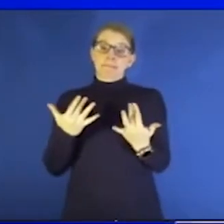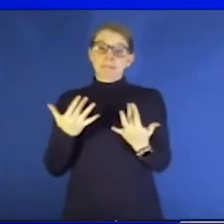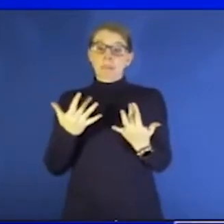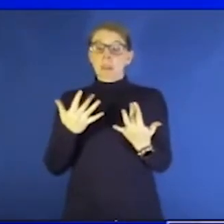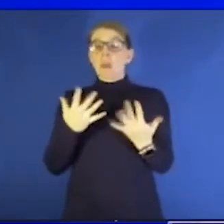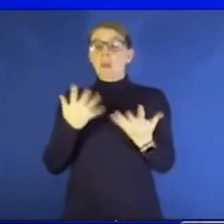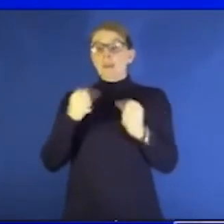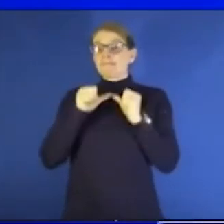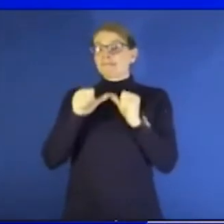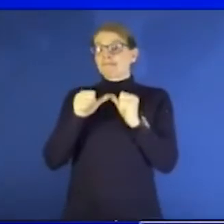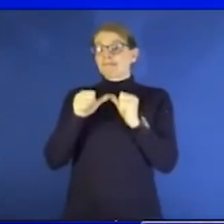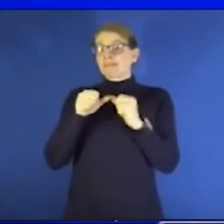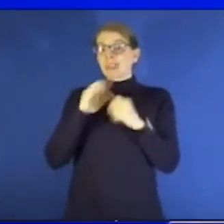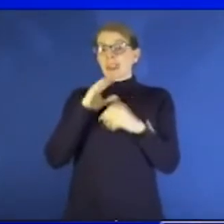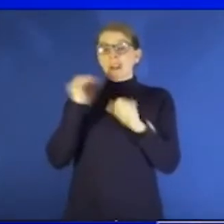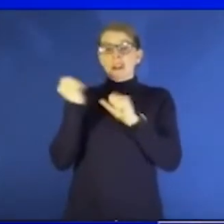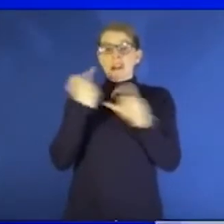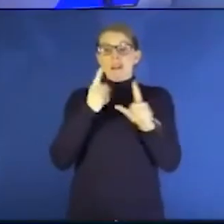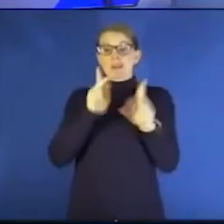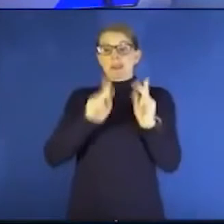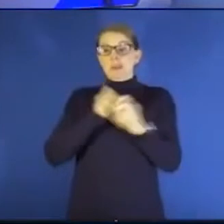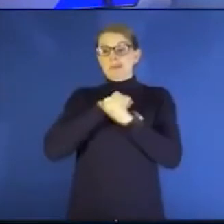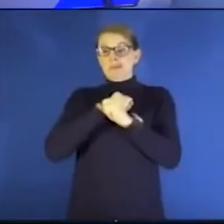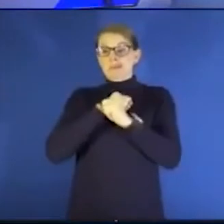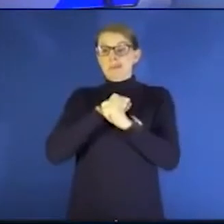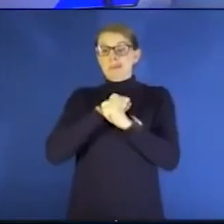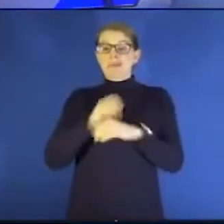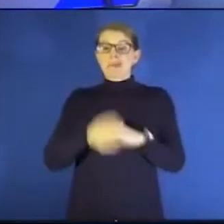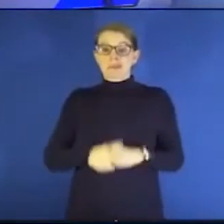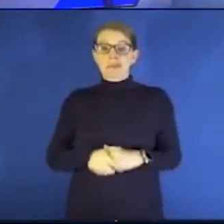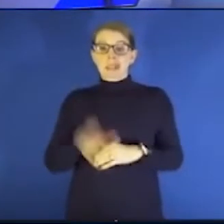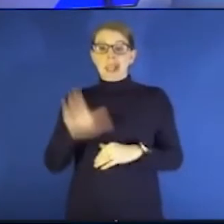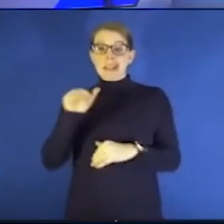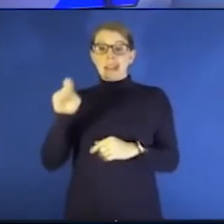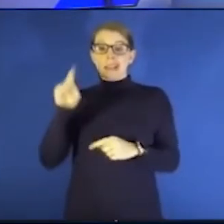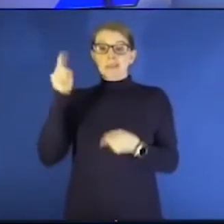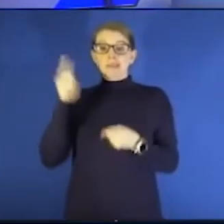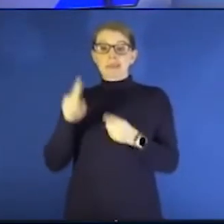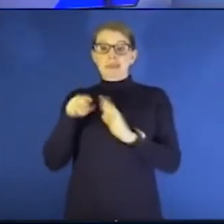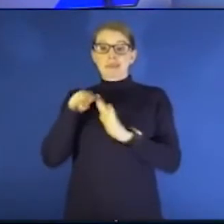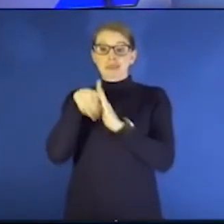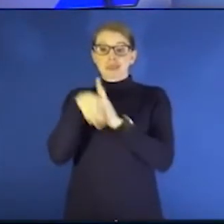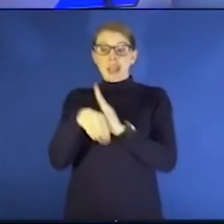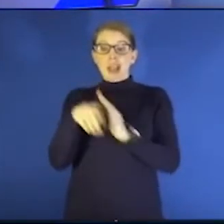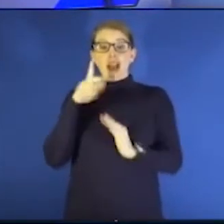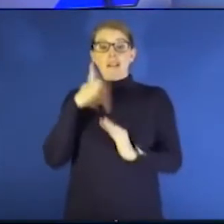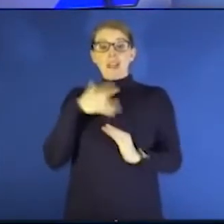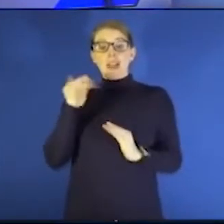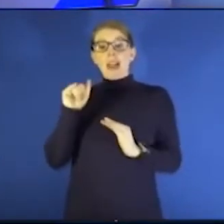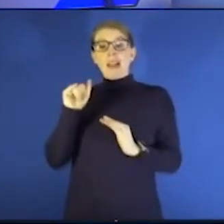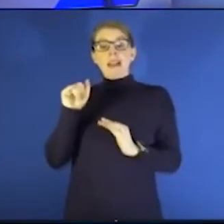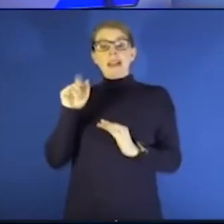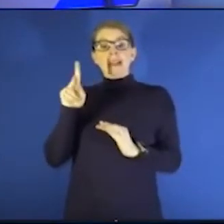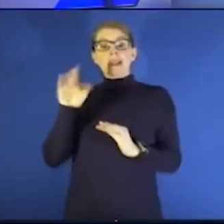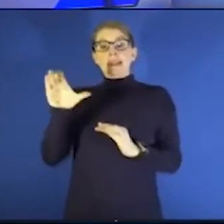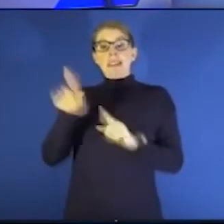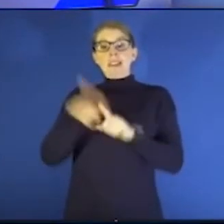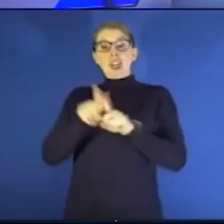keep these cases coming down, just as Dr. Stites talked about. I believe the Kansas City Star is on the line and has a question. Go ahead with your